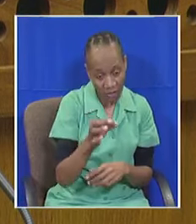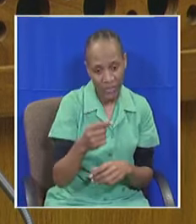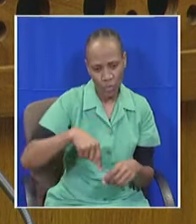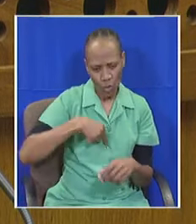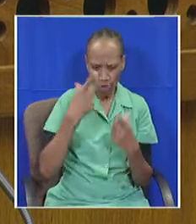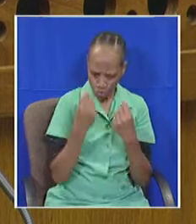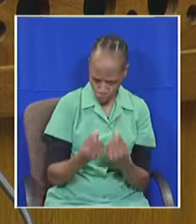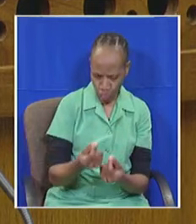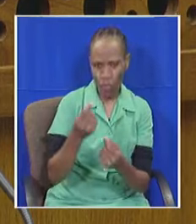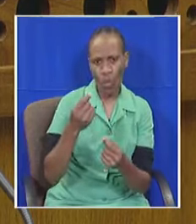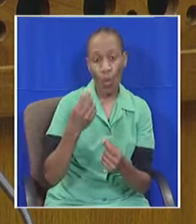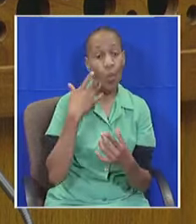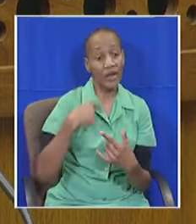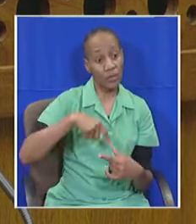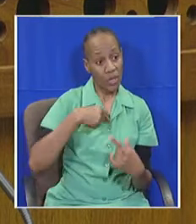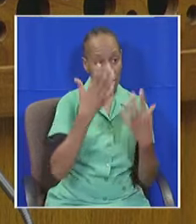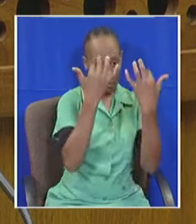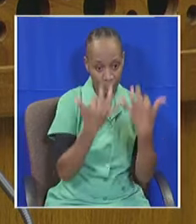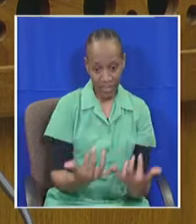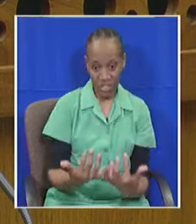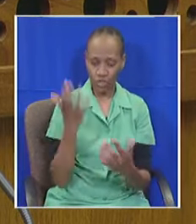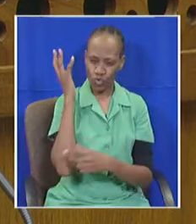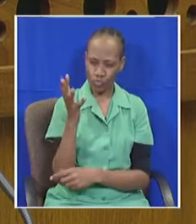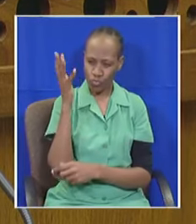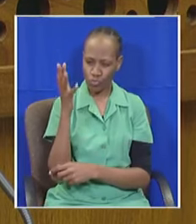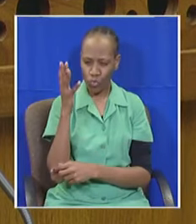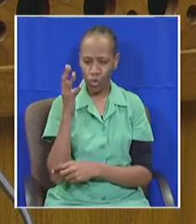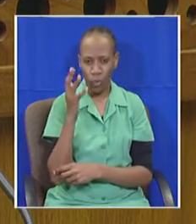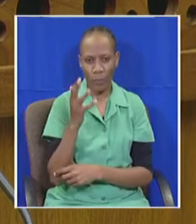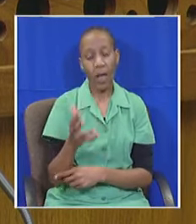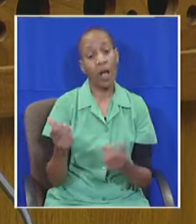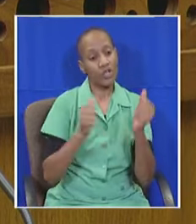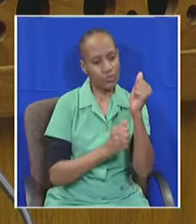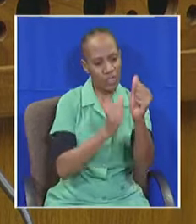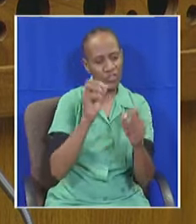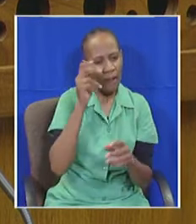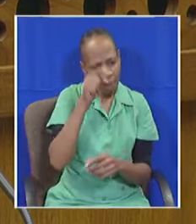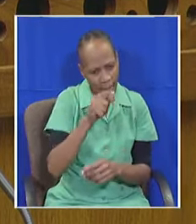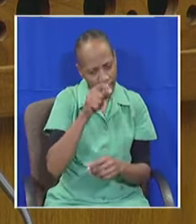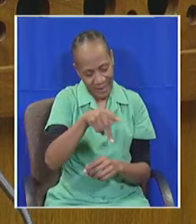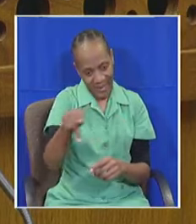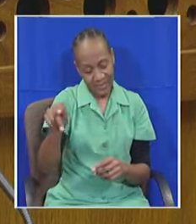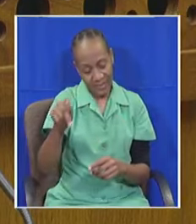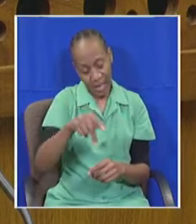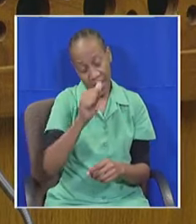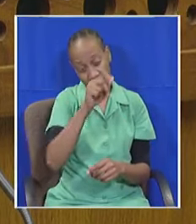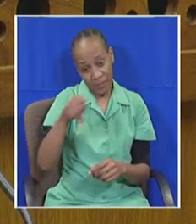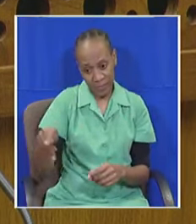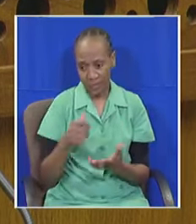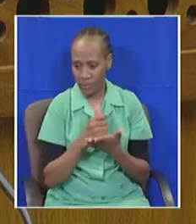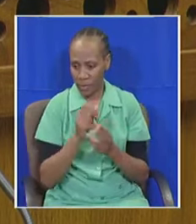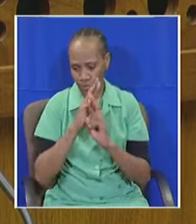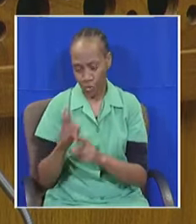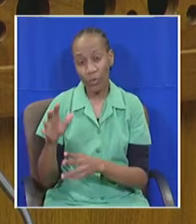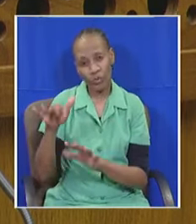work when department comes before parliament on their strat plans and APPs. As young MPs, we should be asking